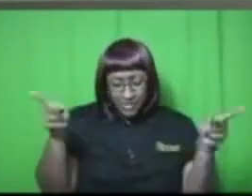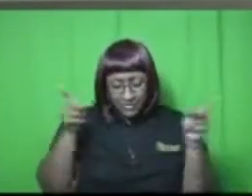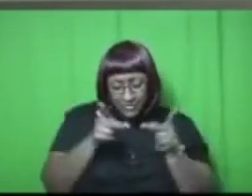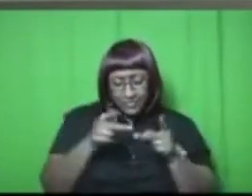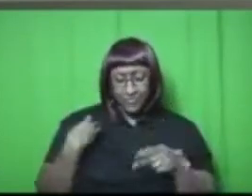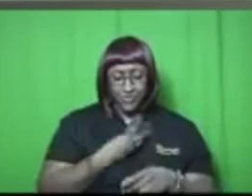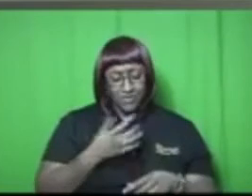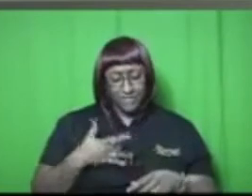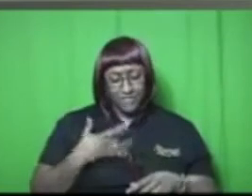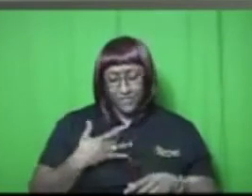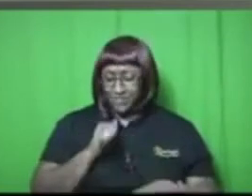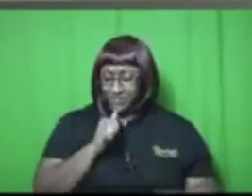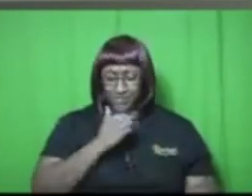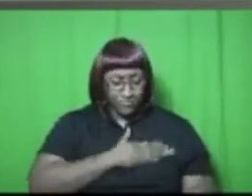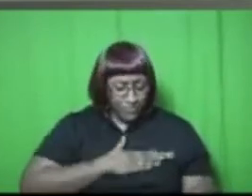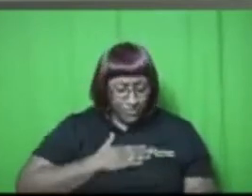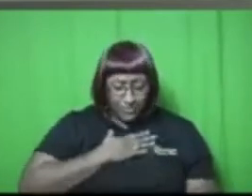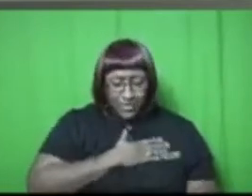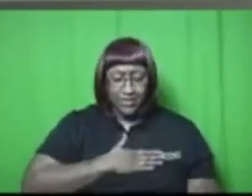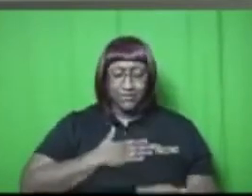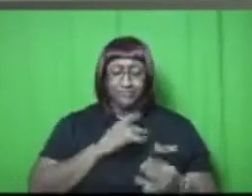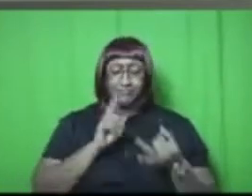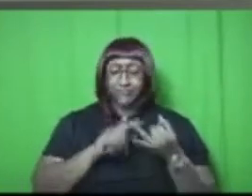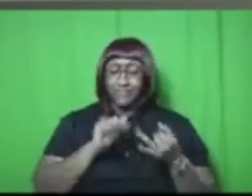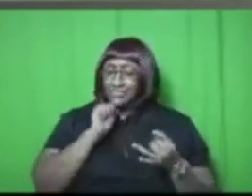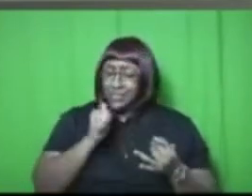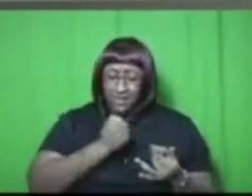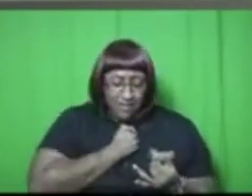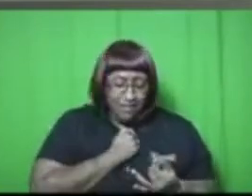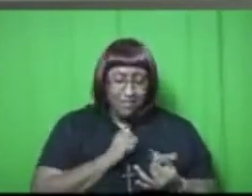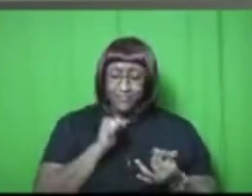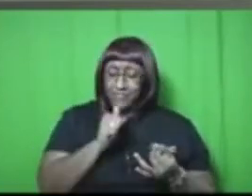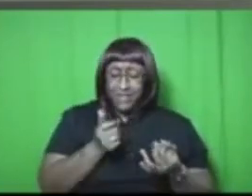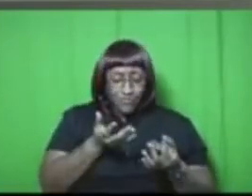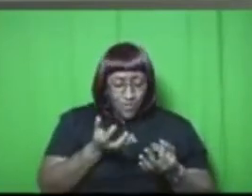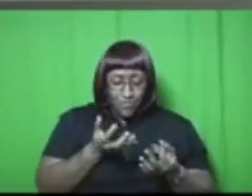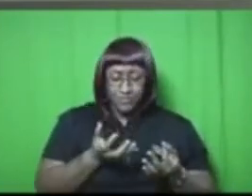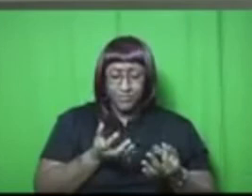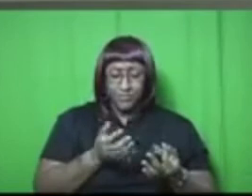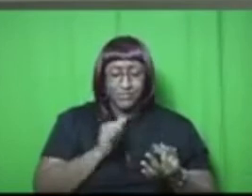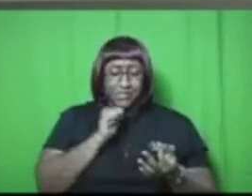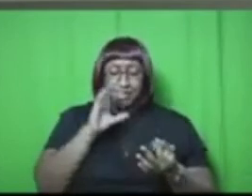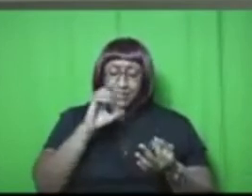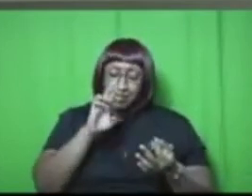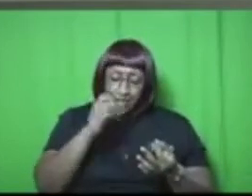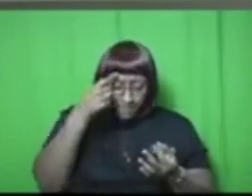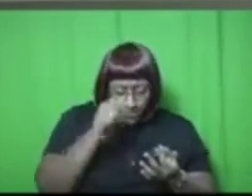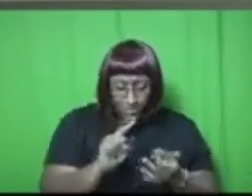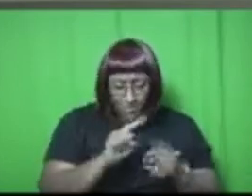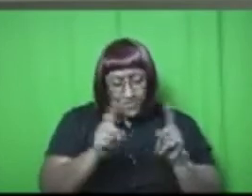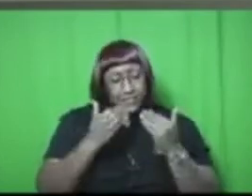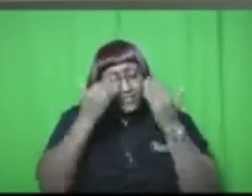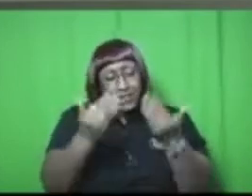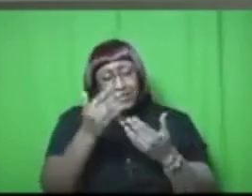We feel unappreciated, unloved, unwanted, uncared for, but